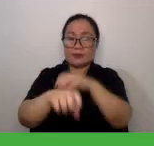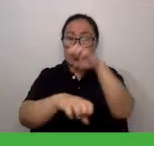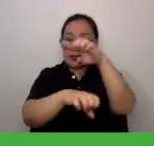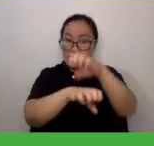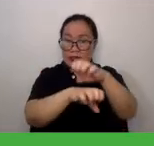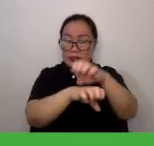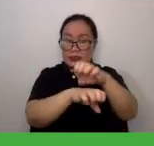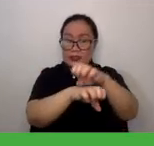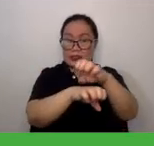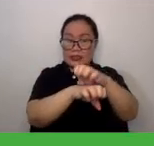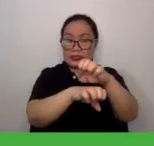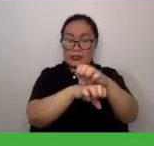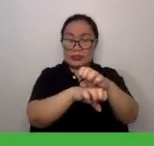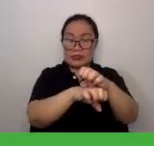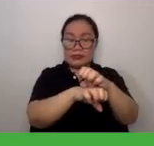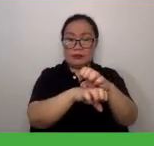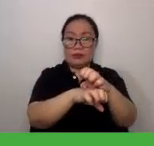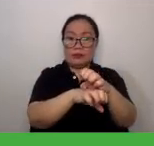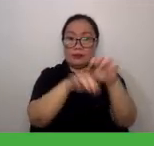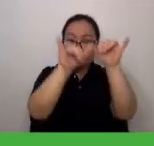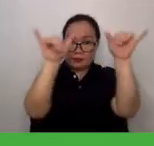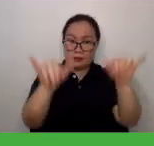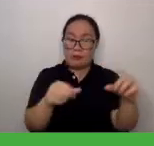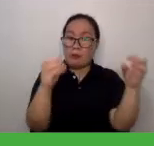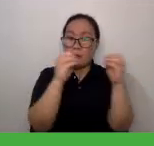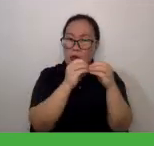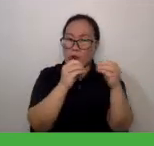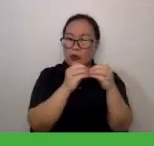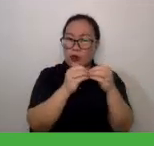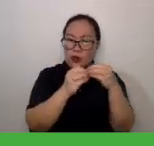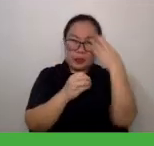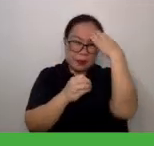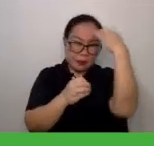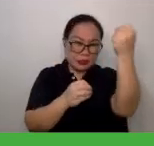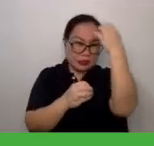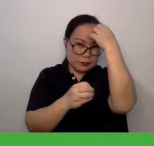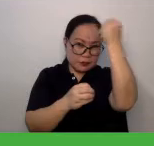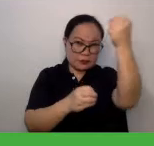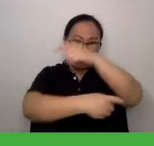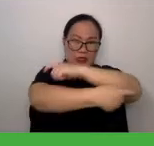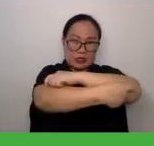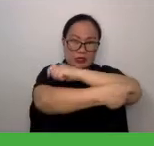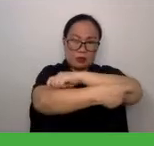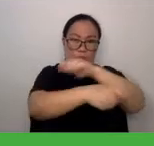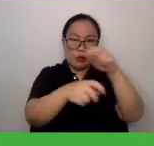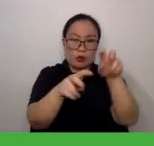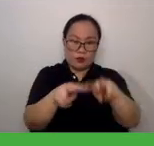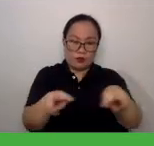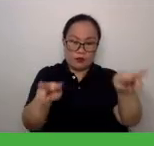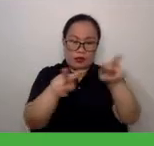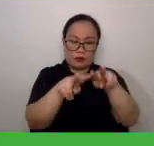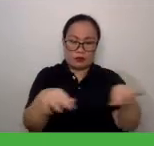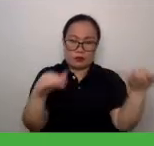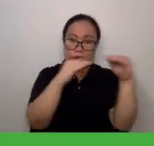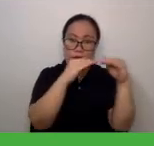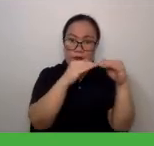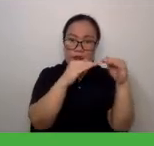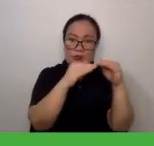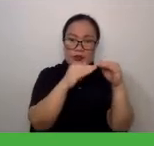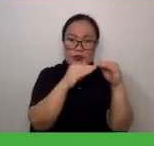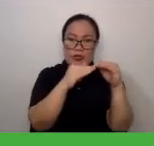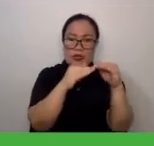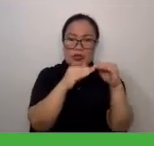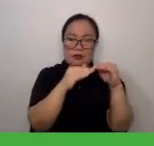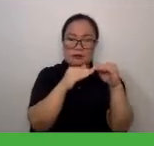English system is more on memorization. You have to memorize the table of values o yung equivalence